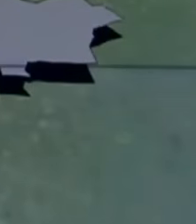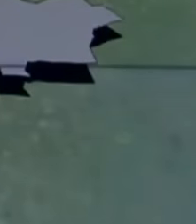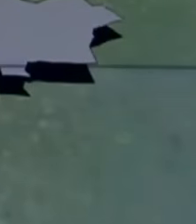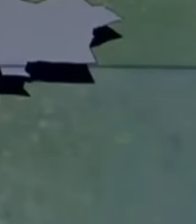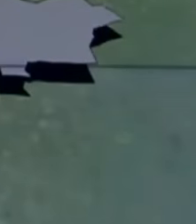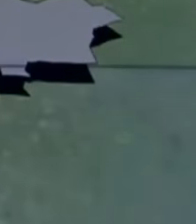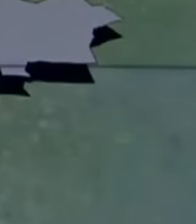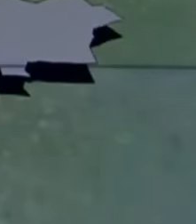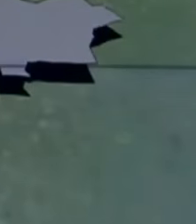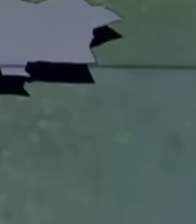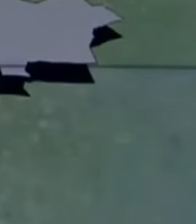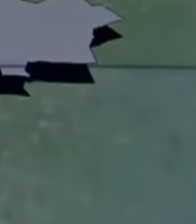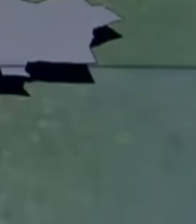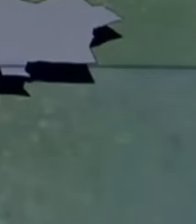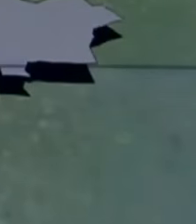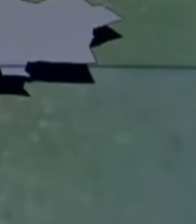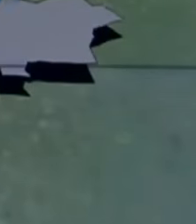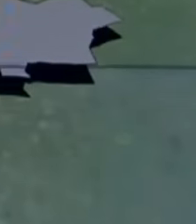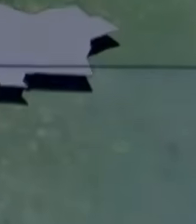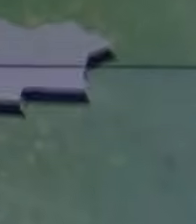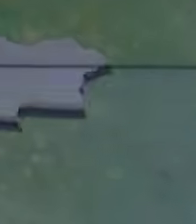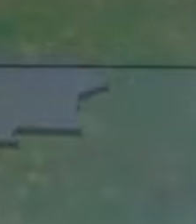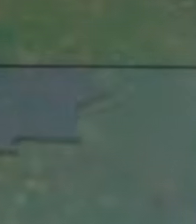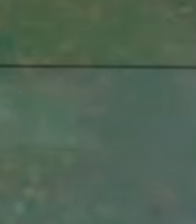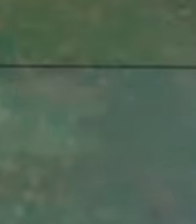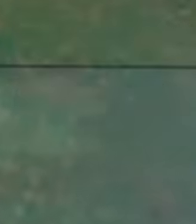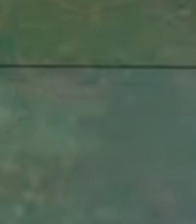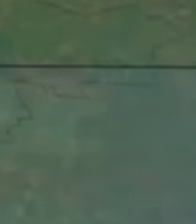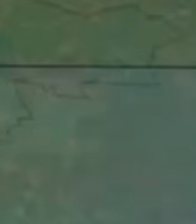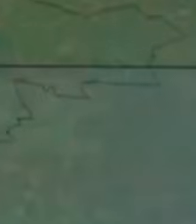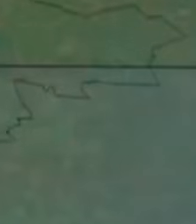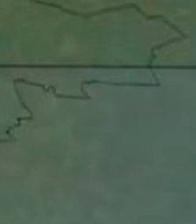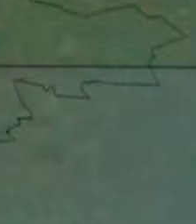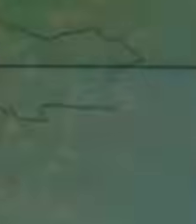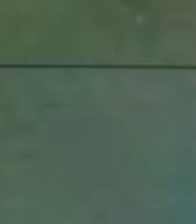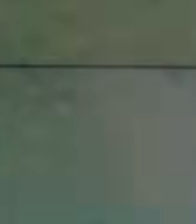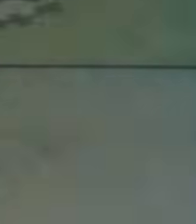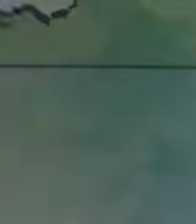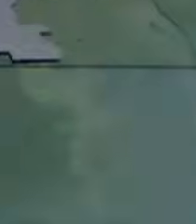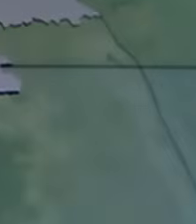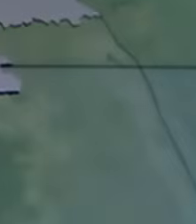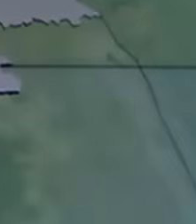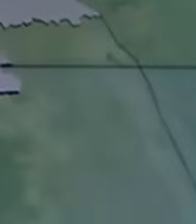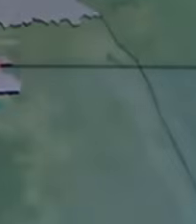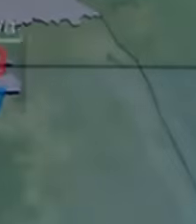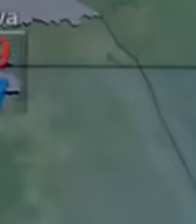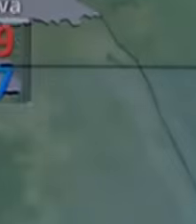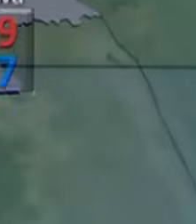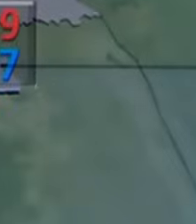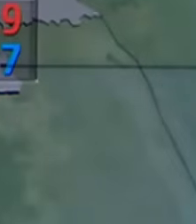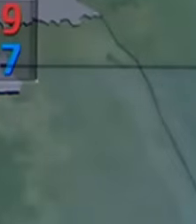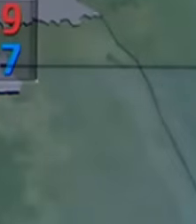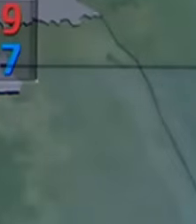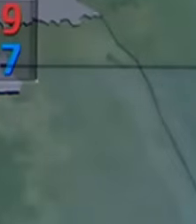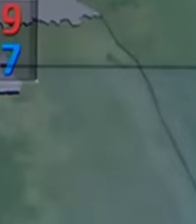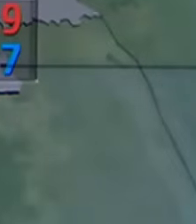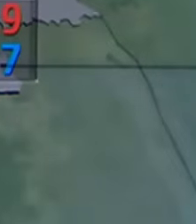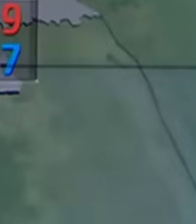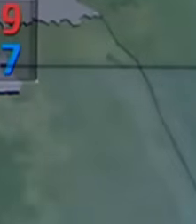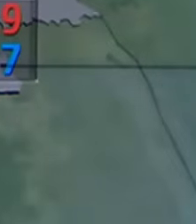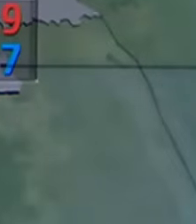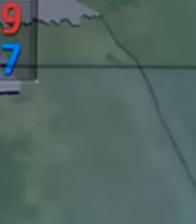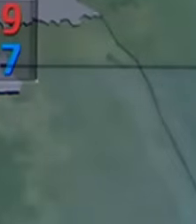fela ho itekanetseng pretotsana molodi di fihla fela ho mashome a mabedi a metse e America o fela re shebile hona ka hare ho Limpopo Simba jeno le hona o sane o se o